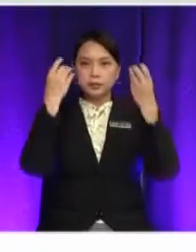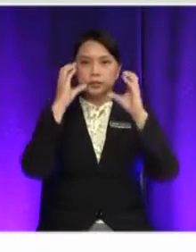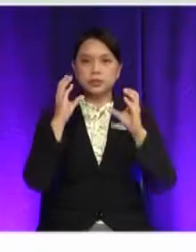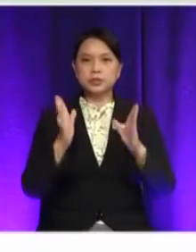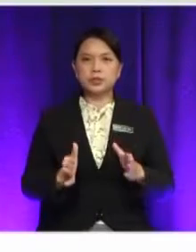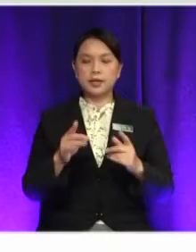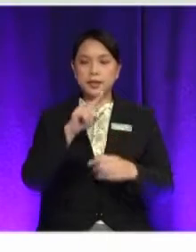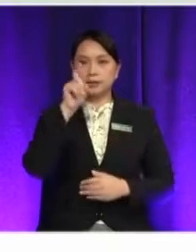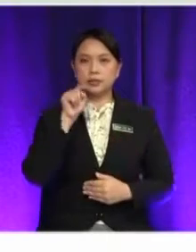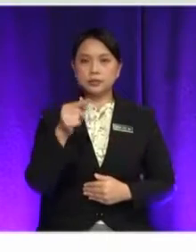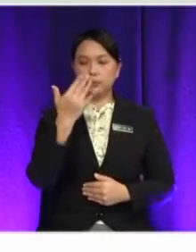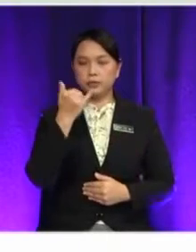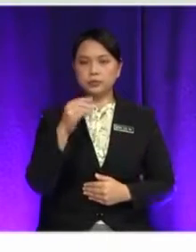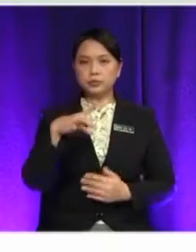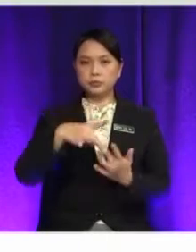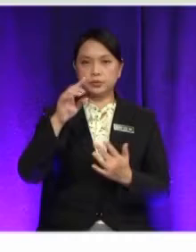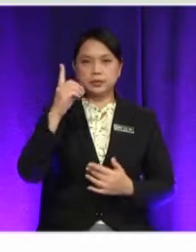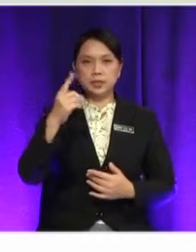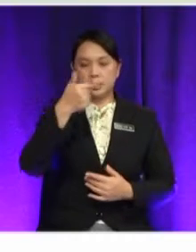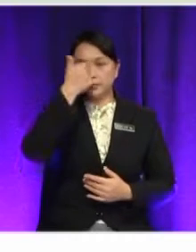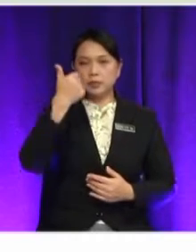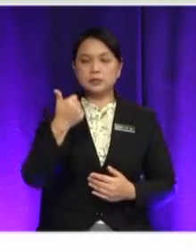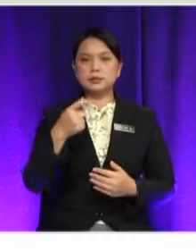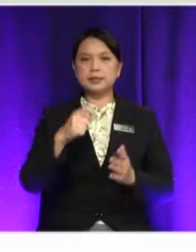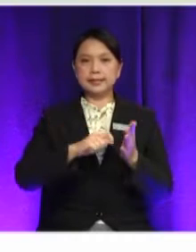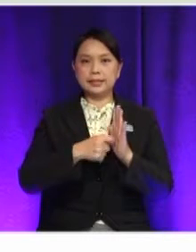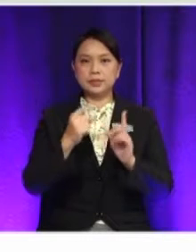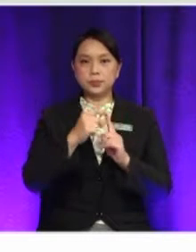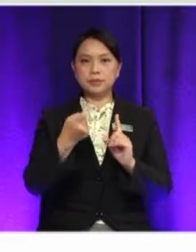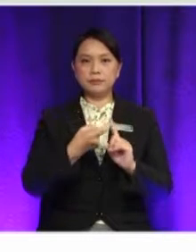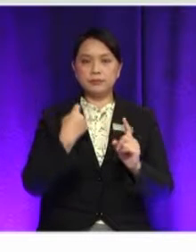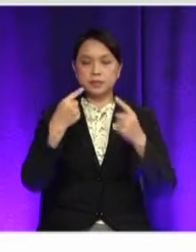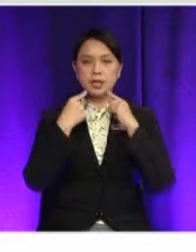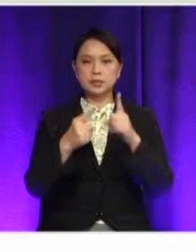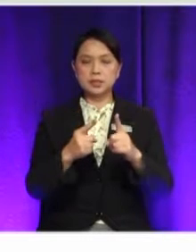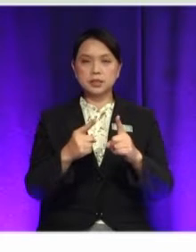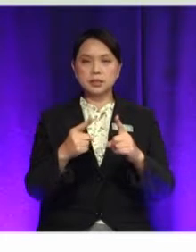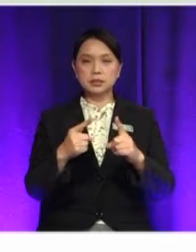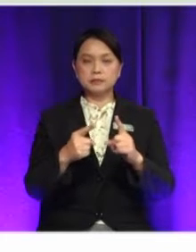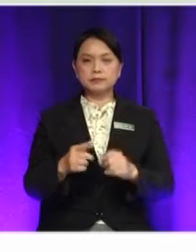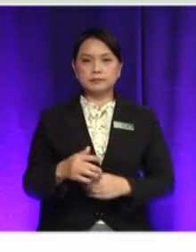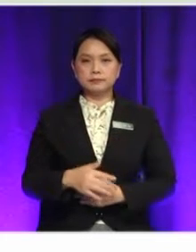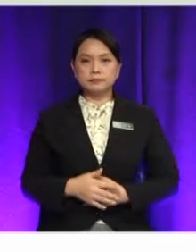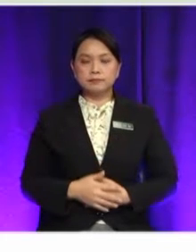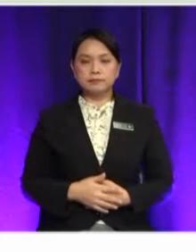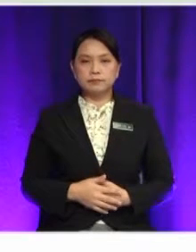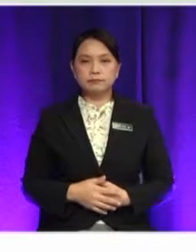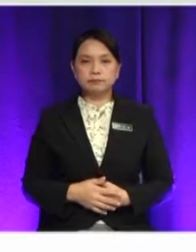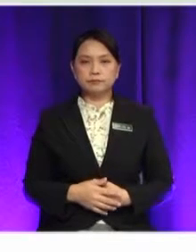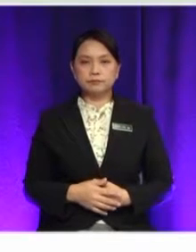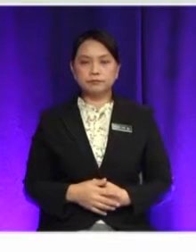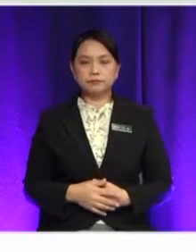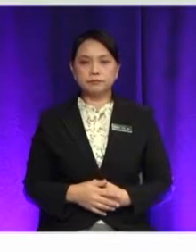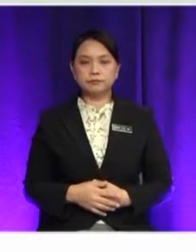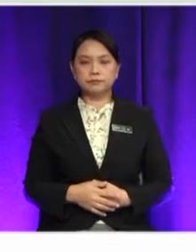you choose D? Because of the keyword from the answer, that is electricity, lack of electricity. And you can actually link it